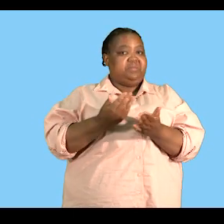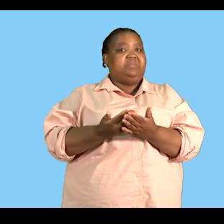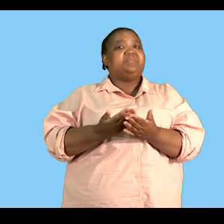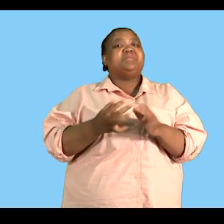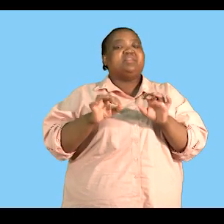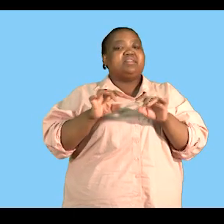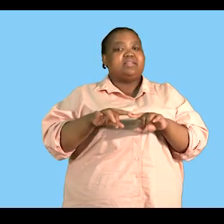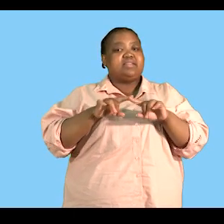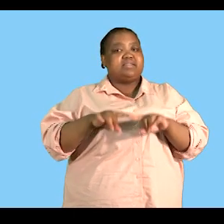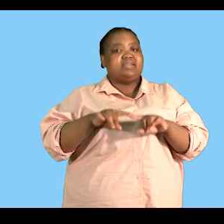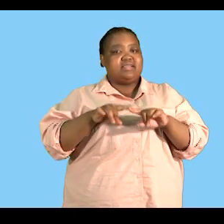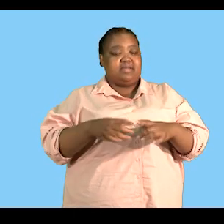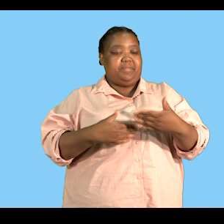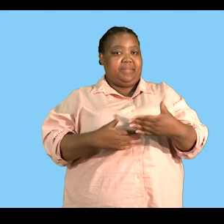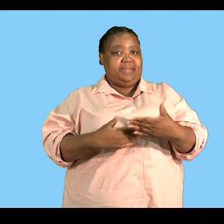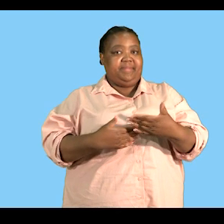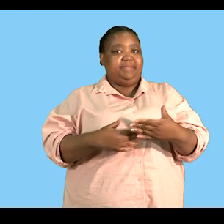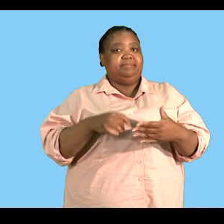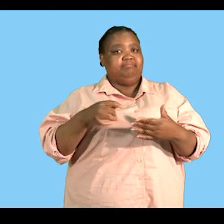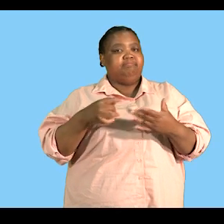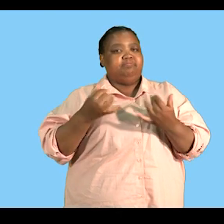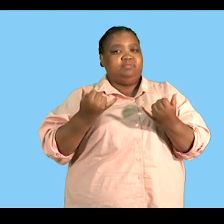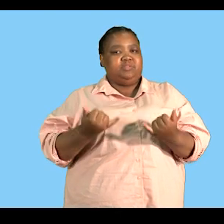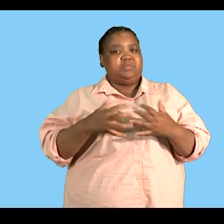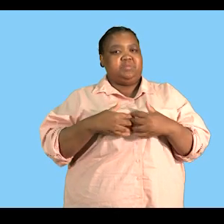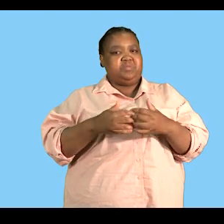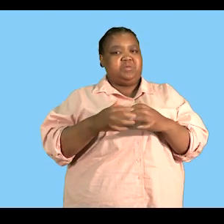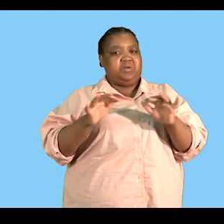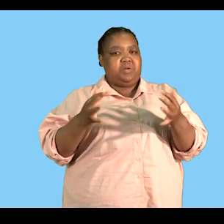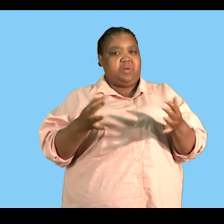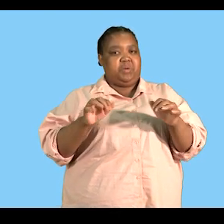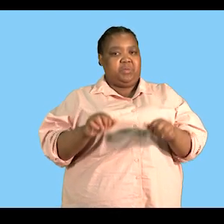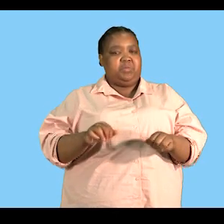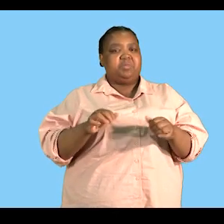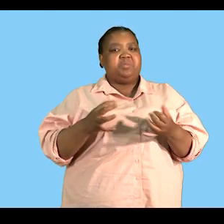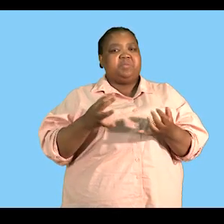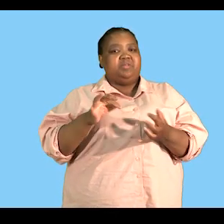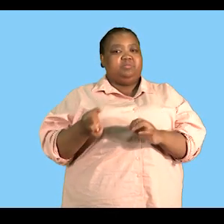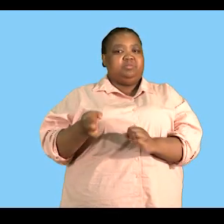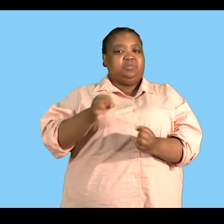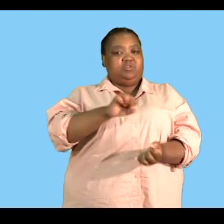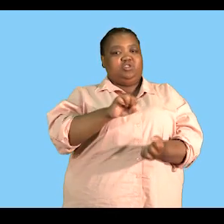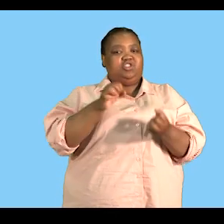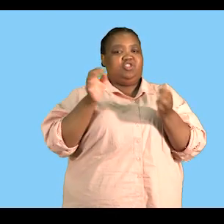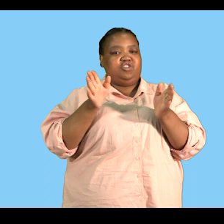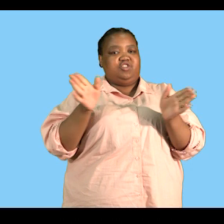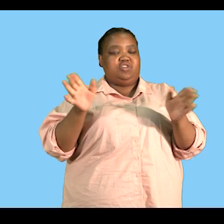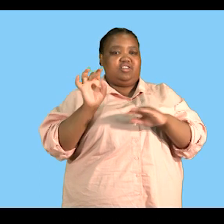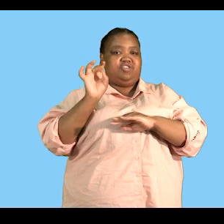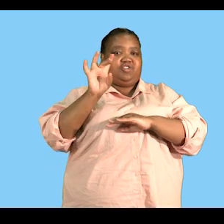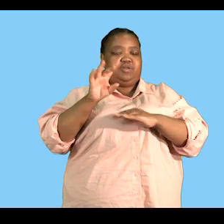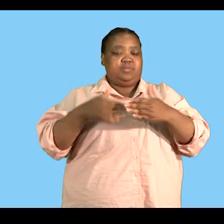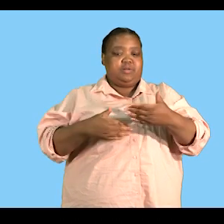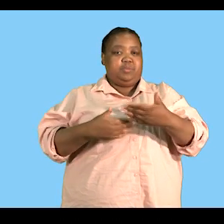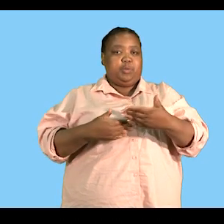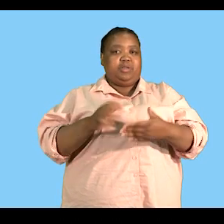but it depends on the paper that was set, and then we will end with general tips for answering paper